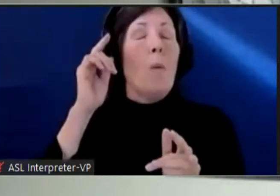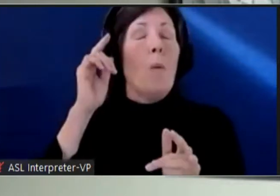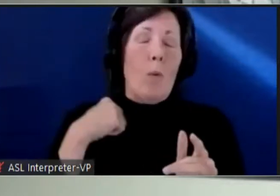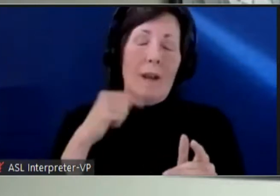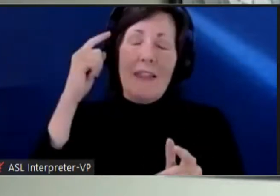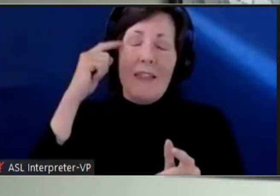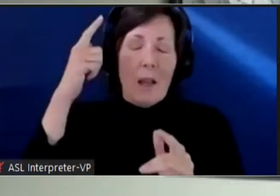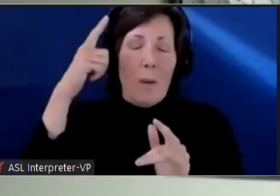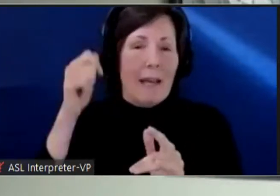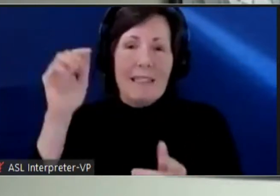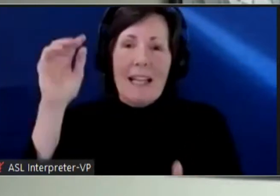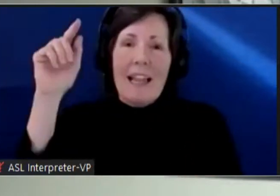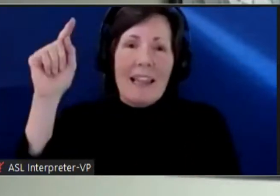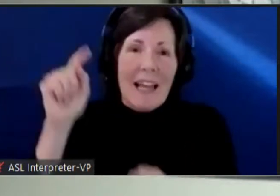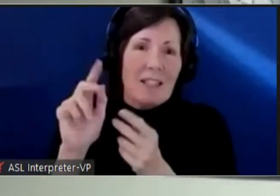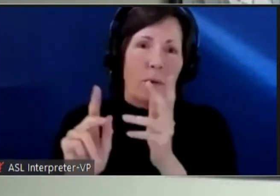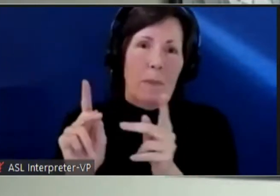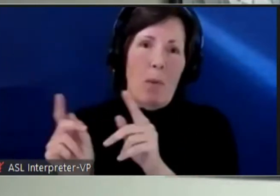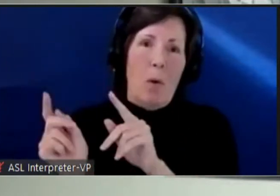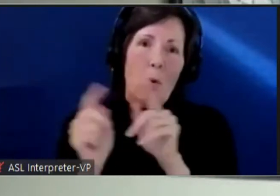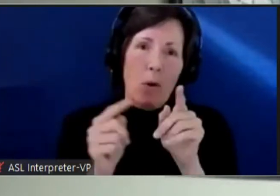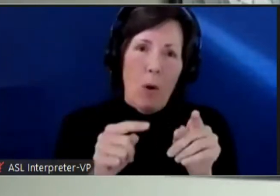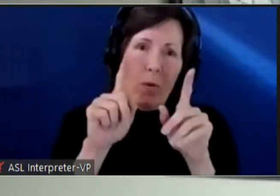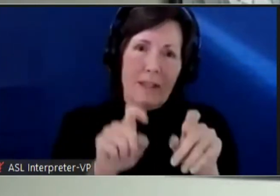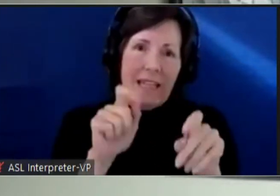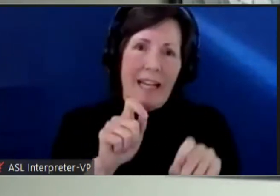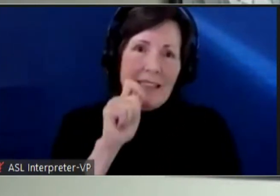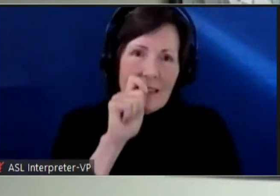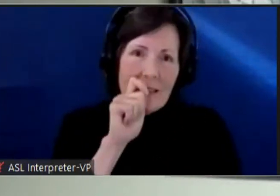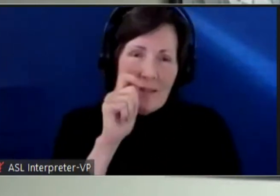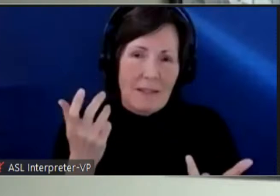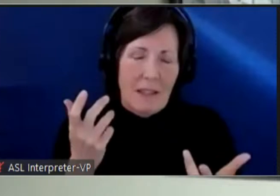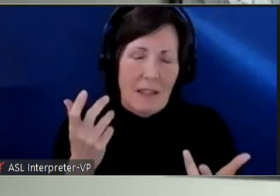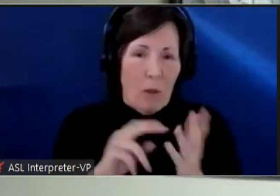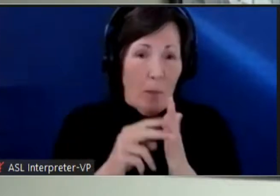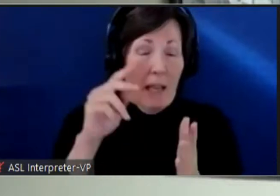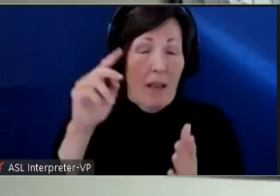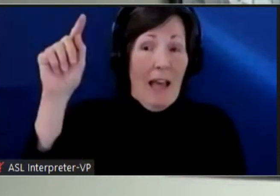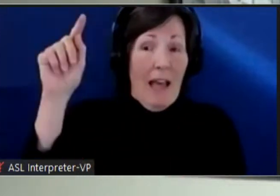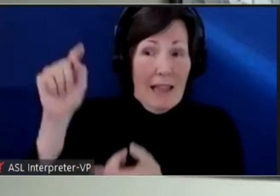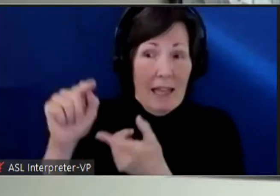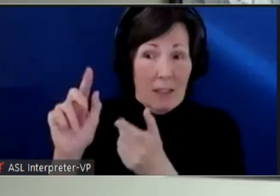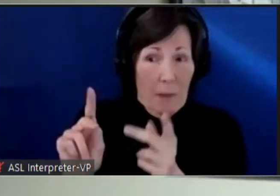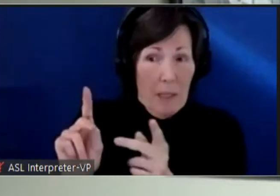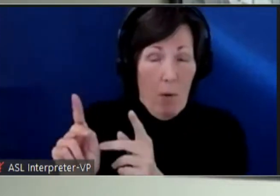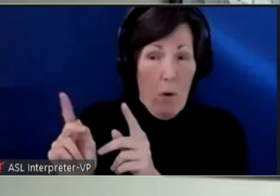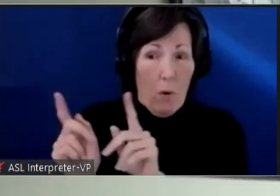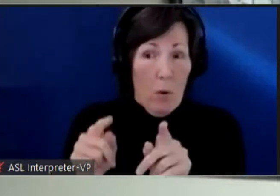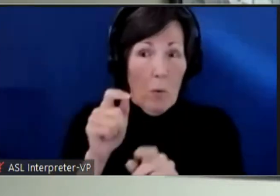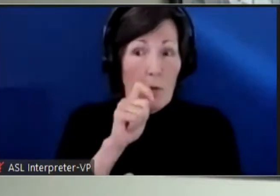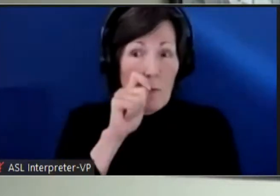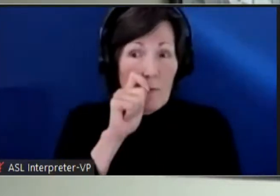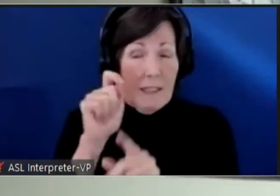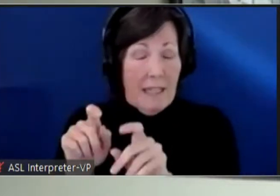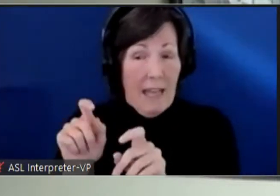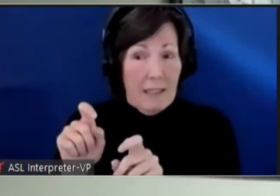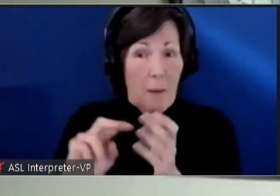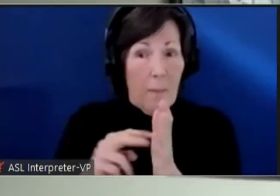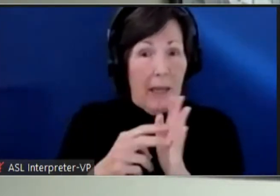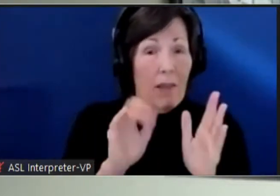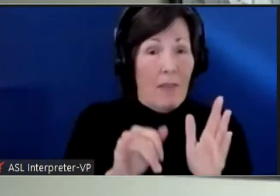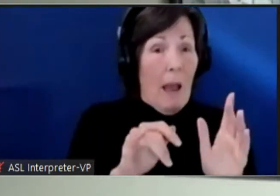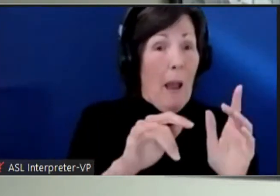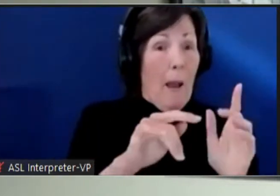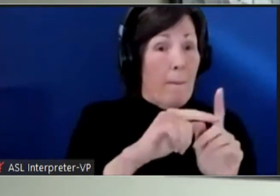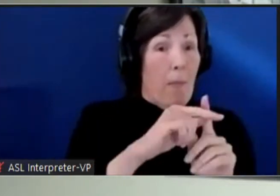right off the top of my head. But if there are less people getting the tests, then the numbers of people who are positive and getting tested are